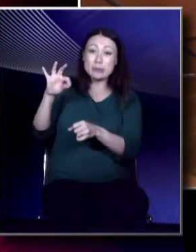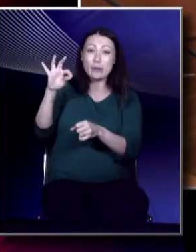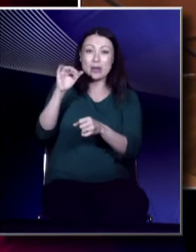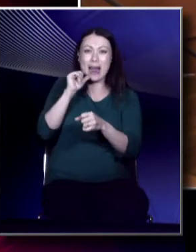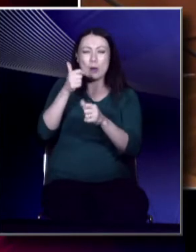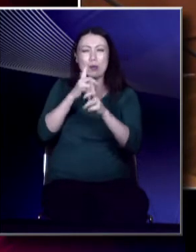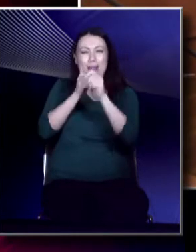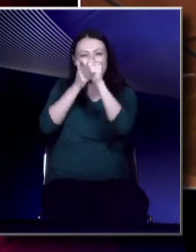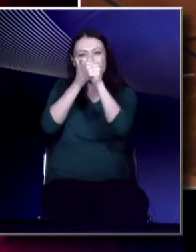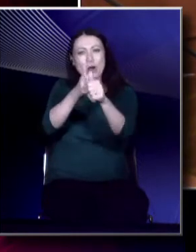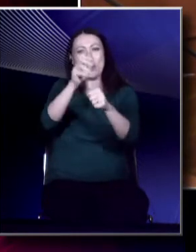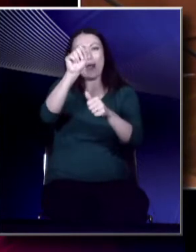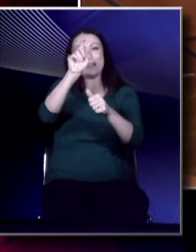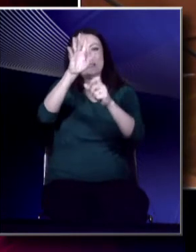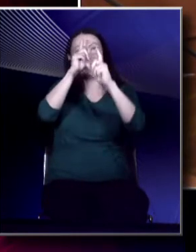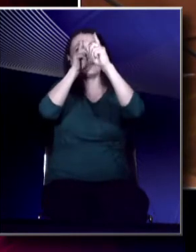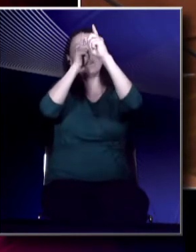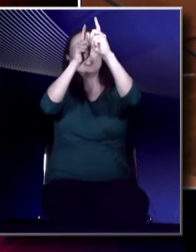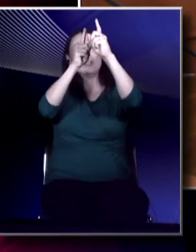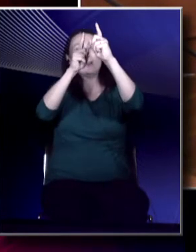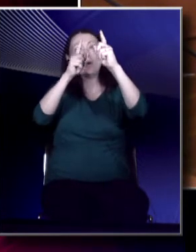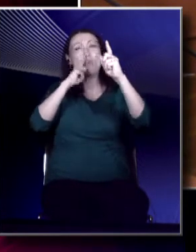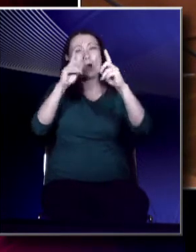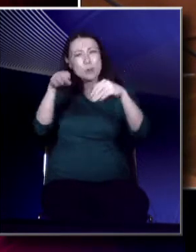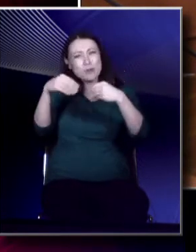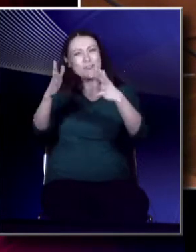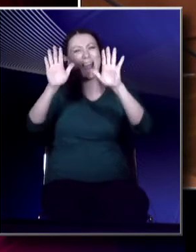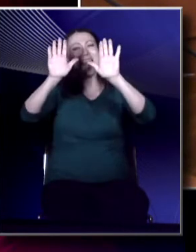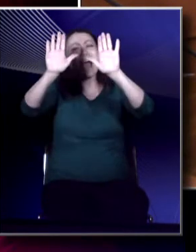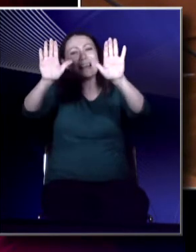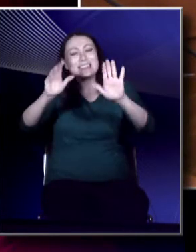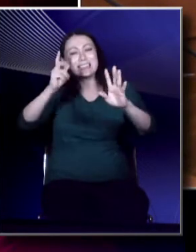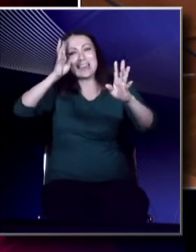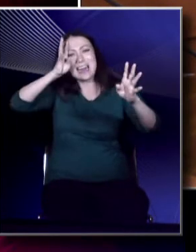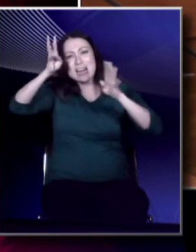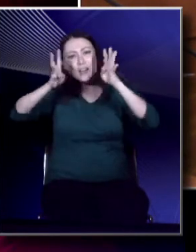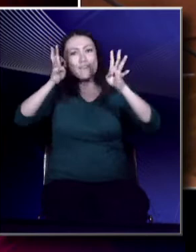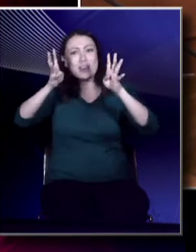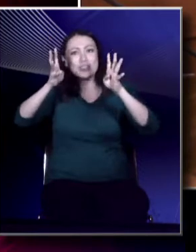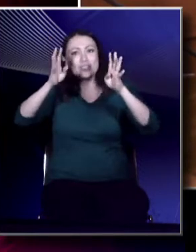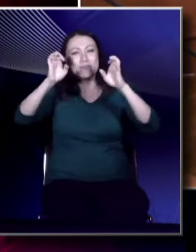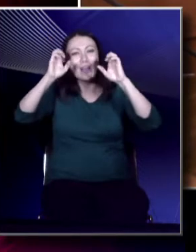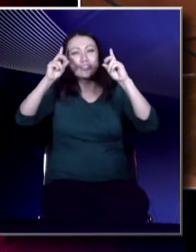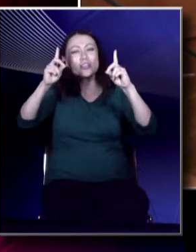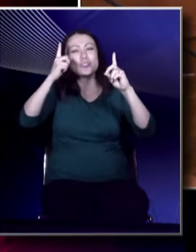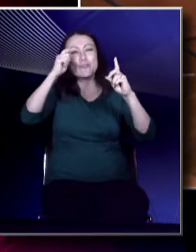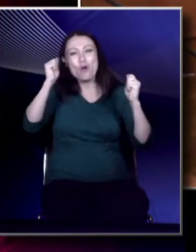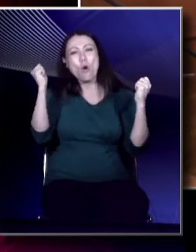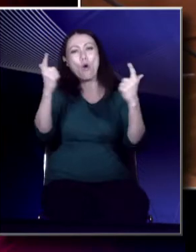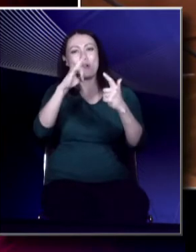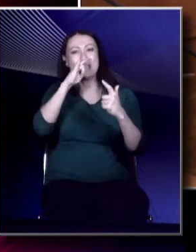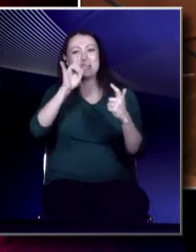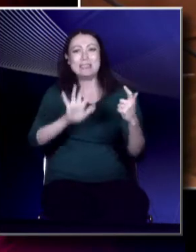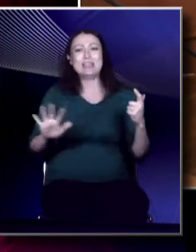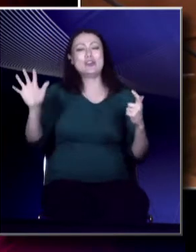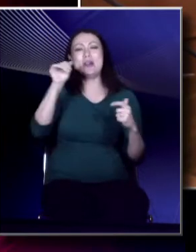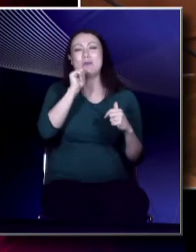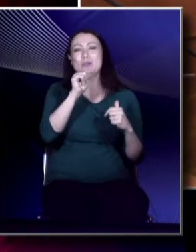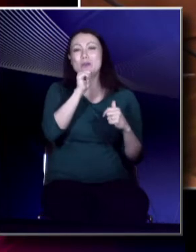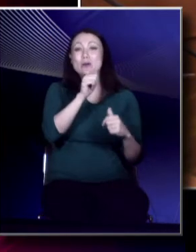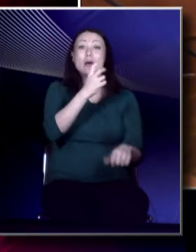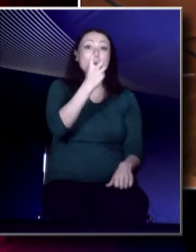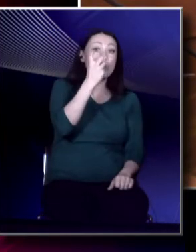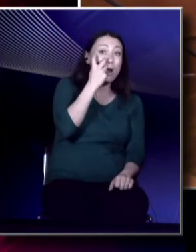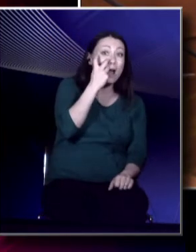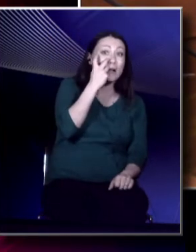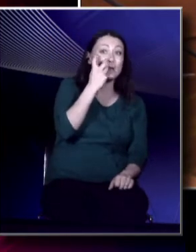ASDB's vision of providing excellence and innovation in education for all children throughout Arizona who are blind, have